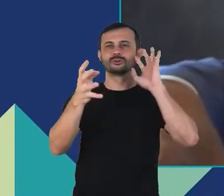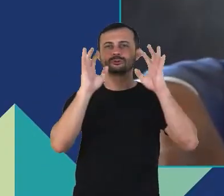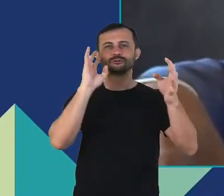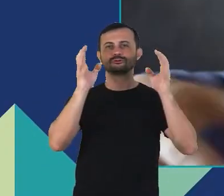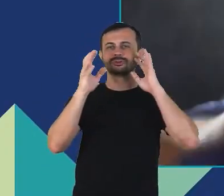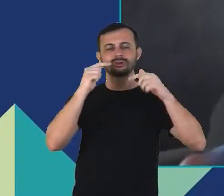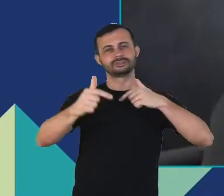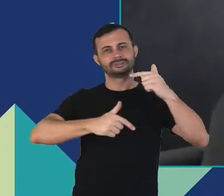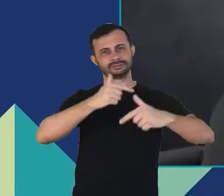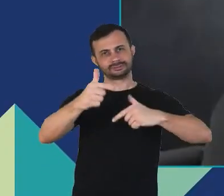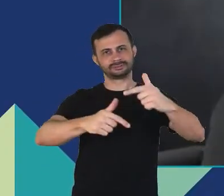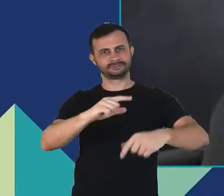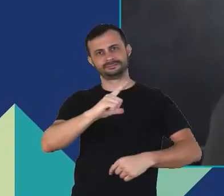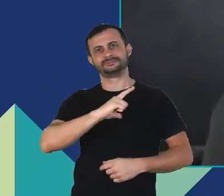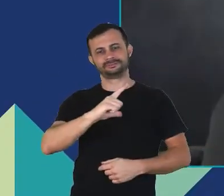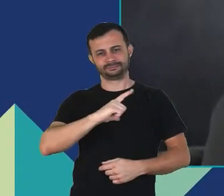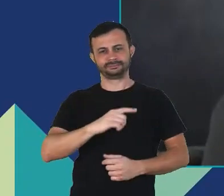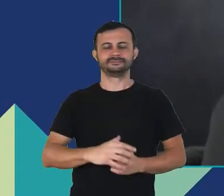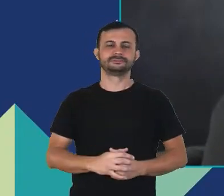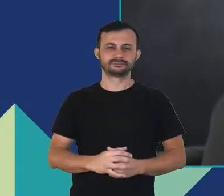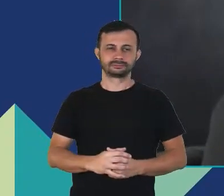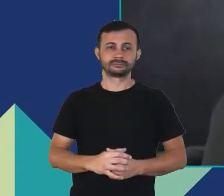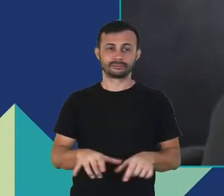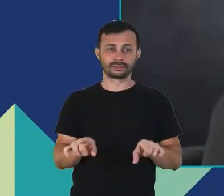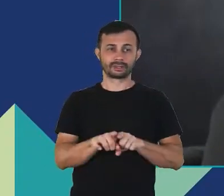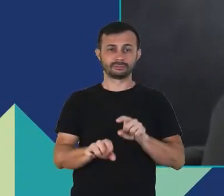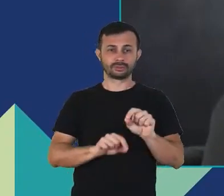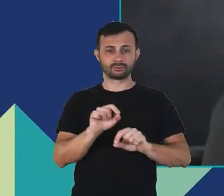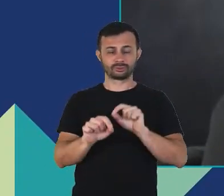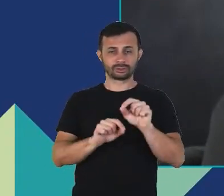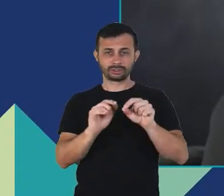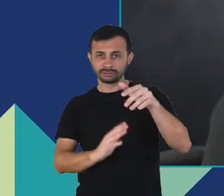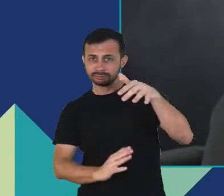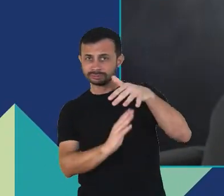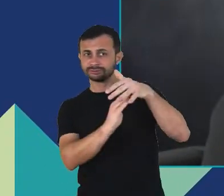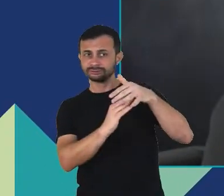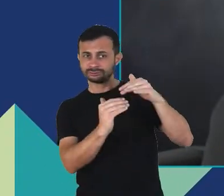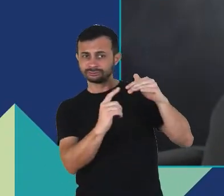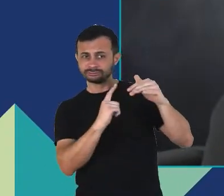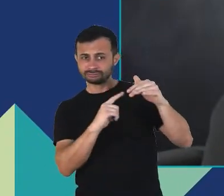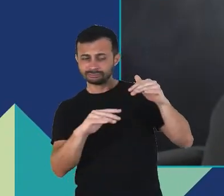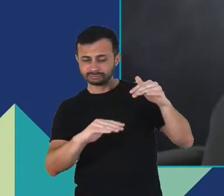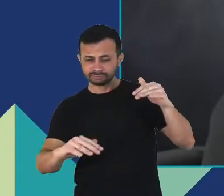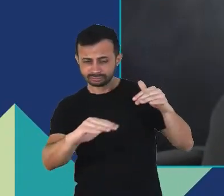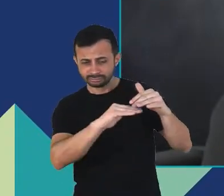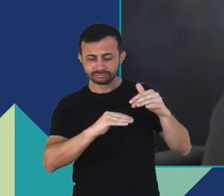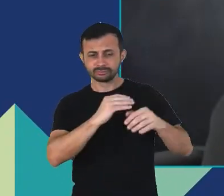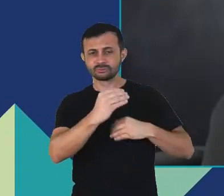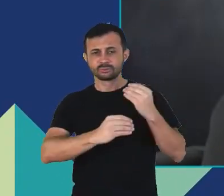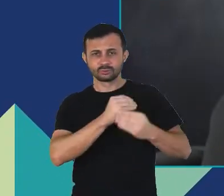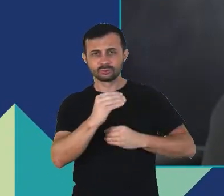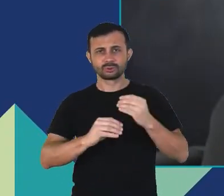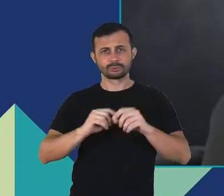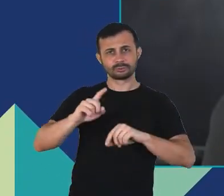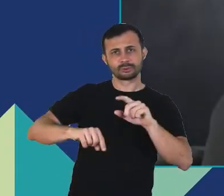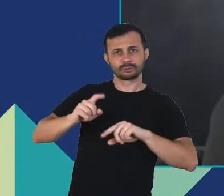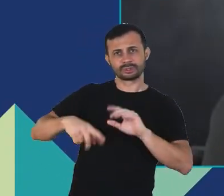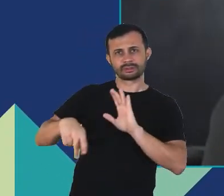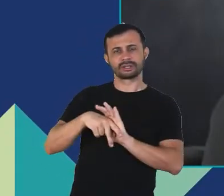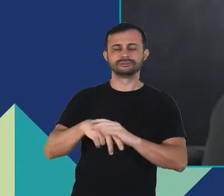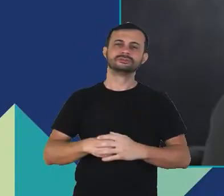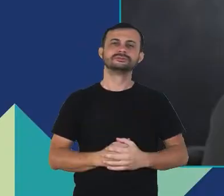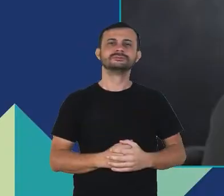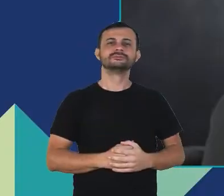the boundaries of the property. So there's no question that we are